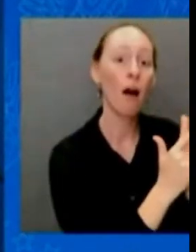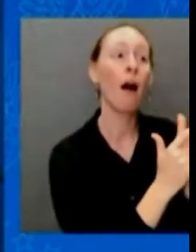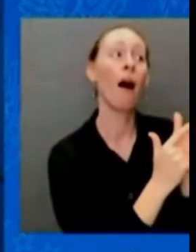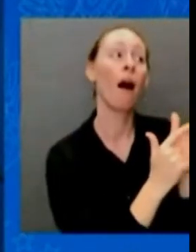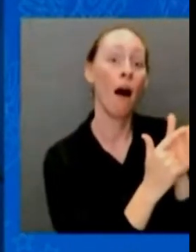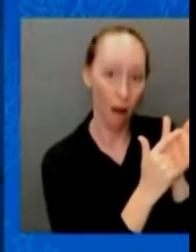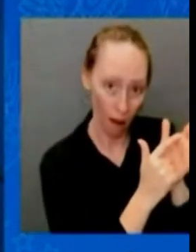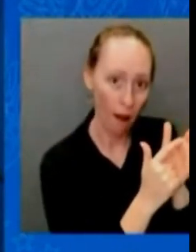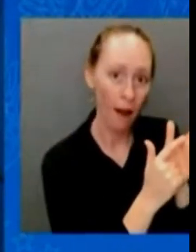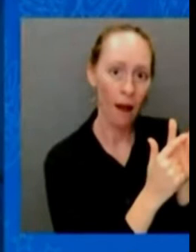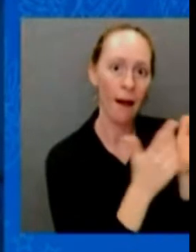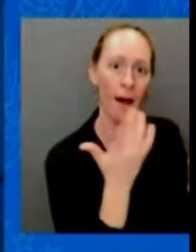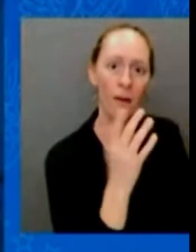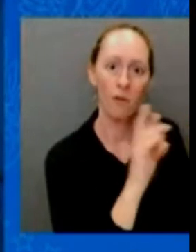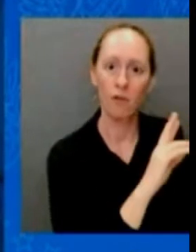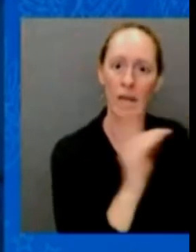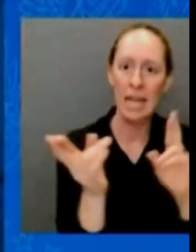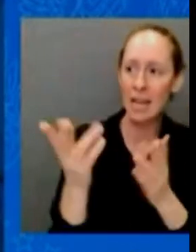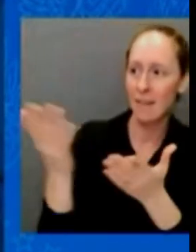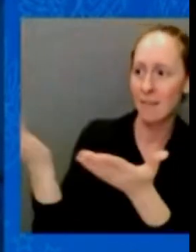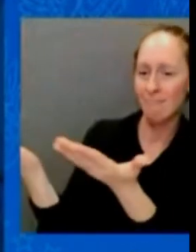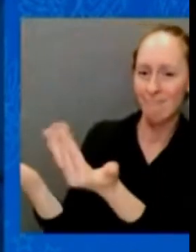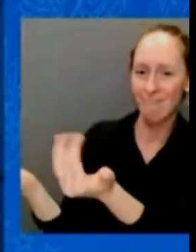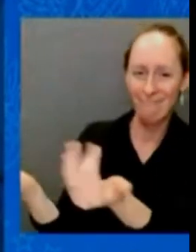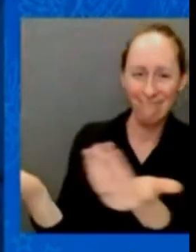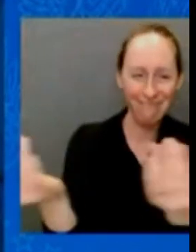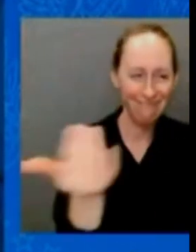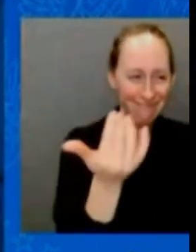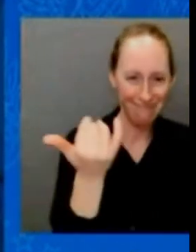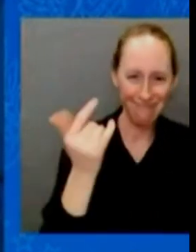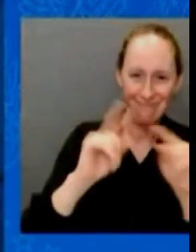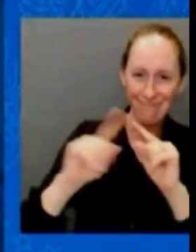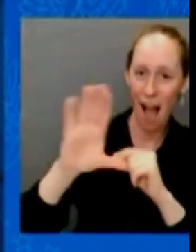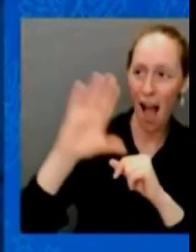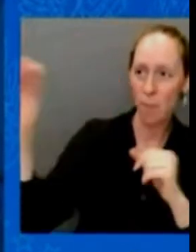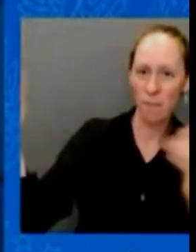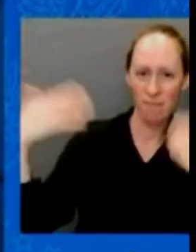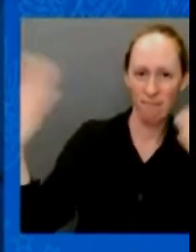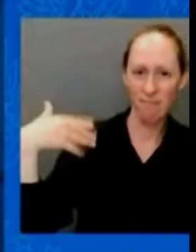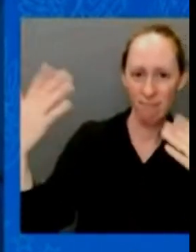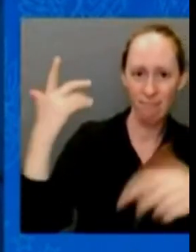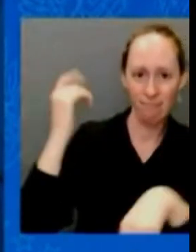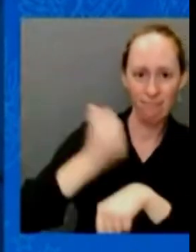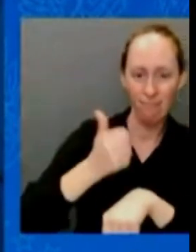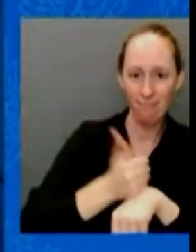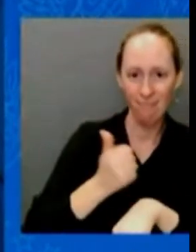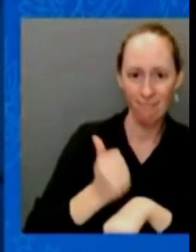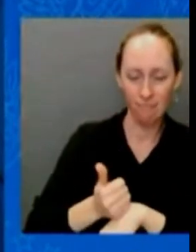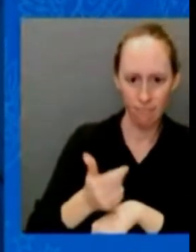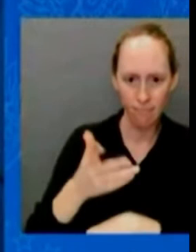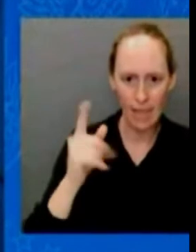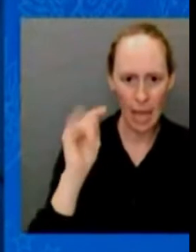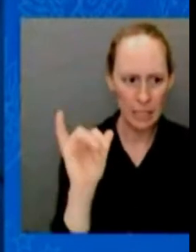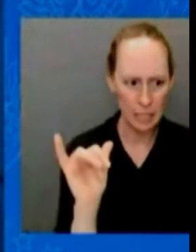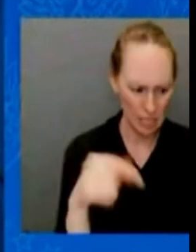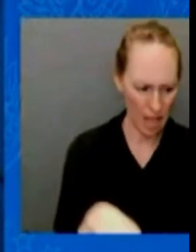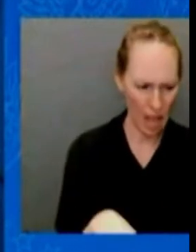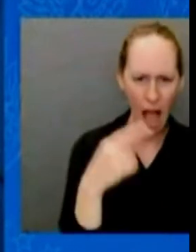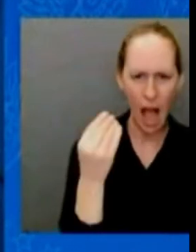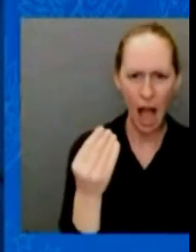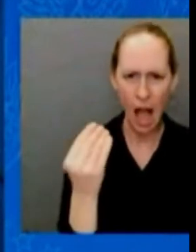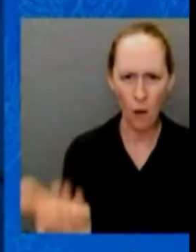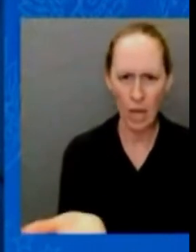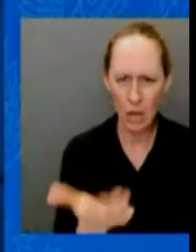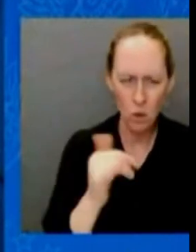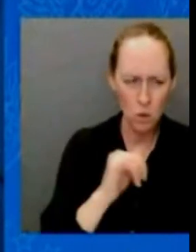countries, build the industry here in the United States. But what would lead them to New York? Because everybody's saying, "Oh, it's not the place you want